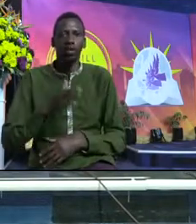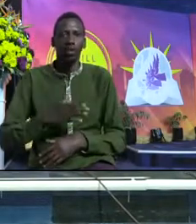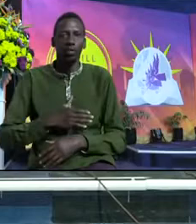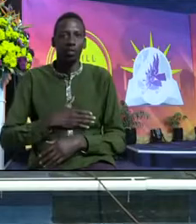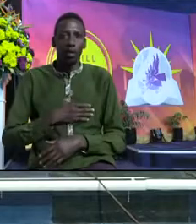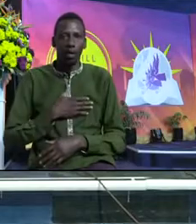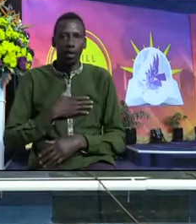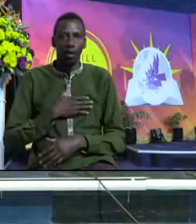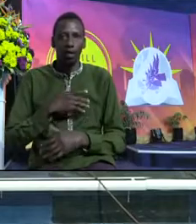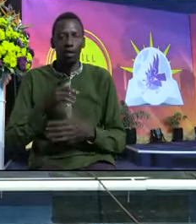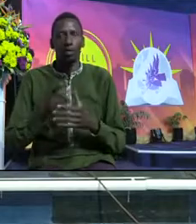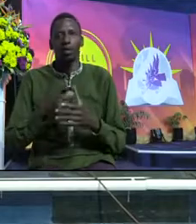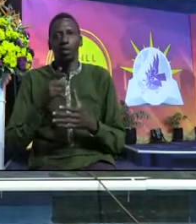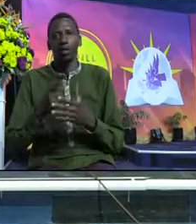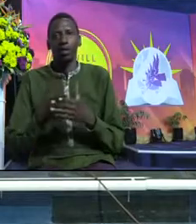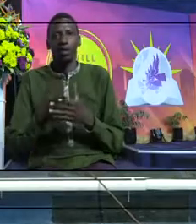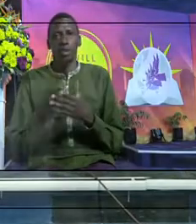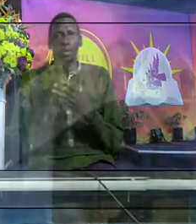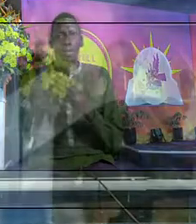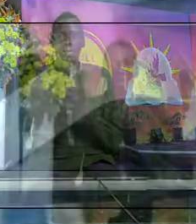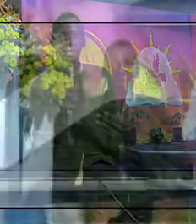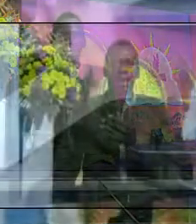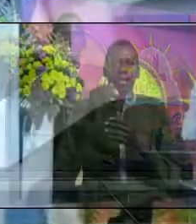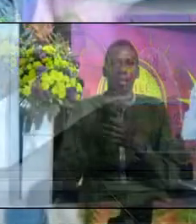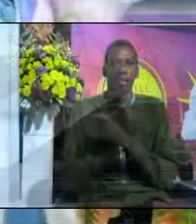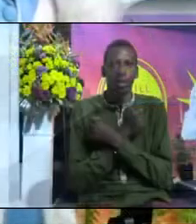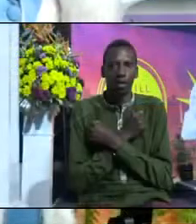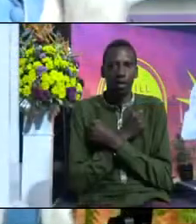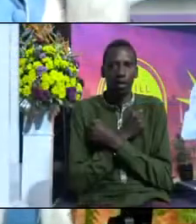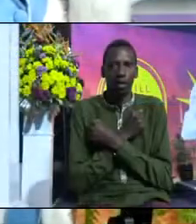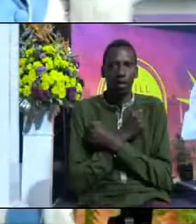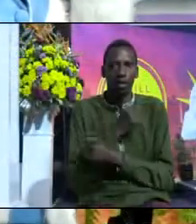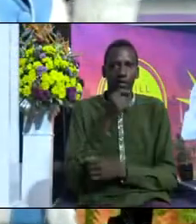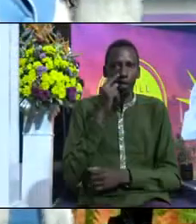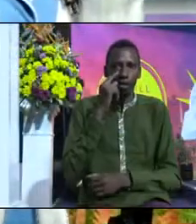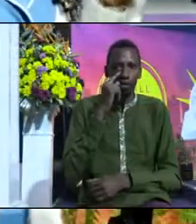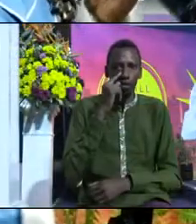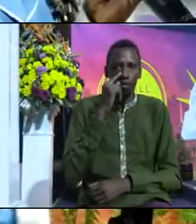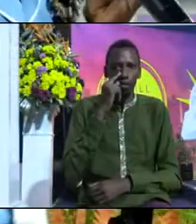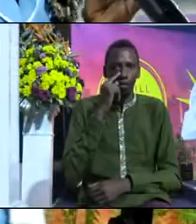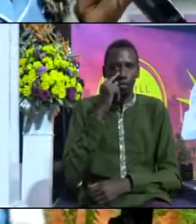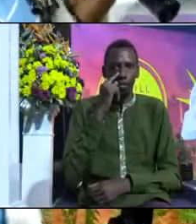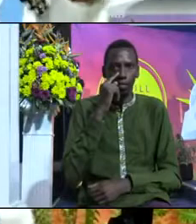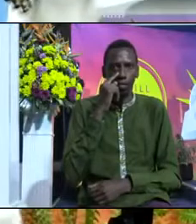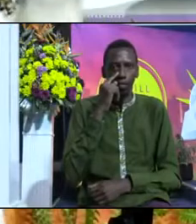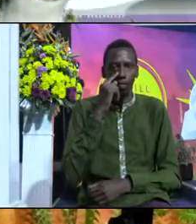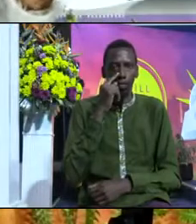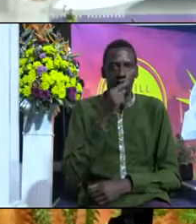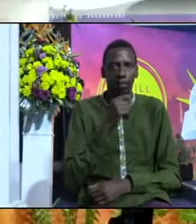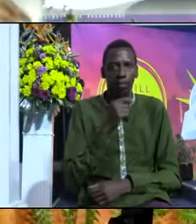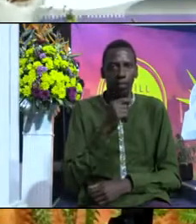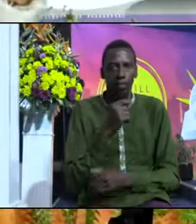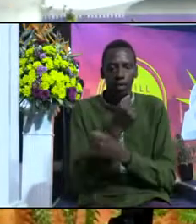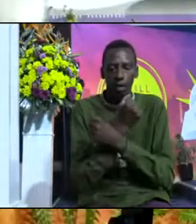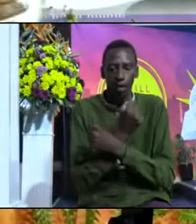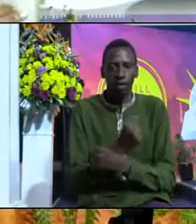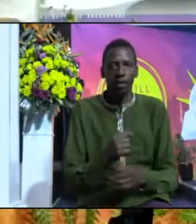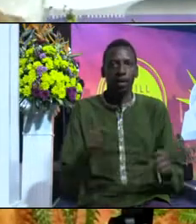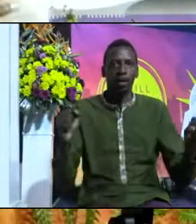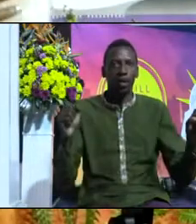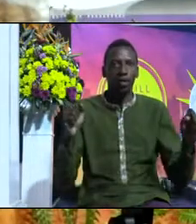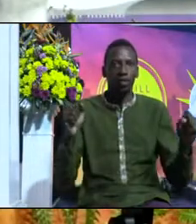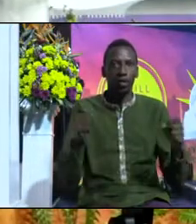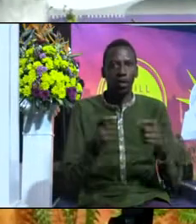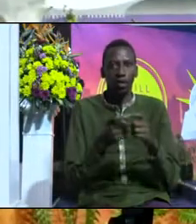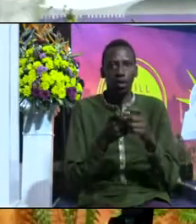sacrifice be mine, then there's love at home. Safely from all harm